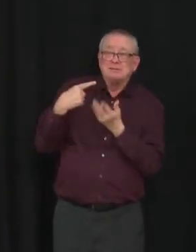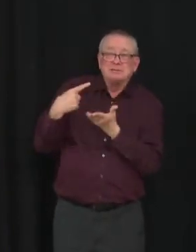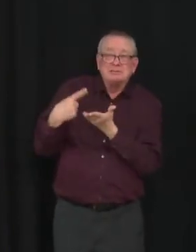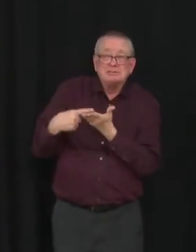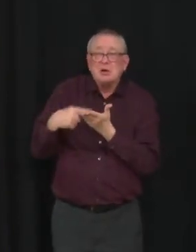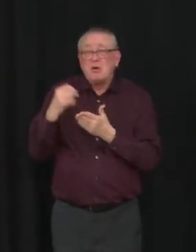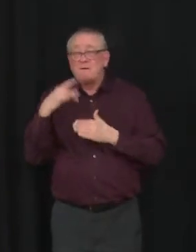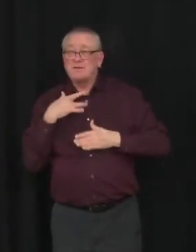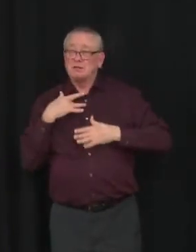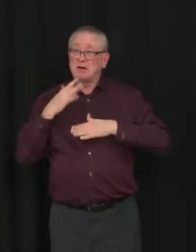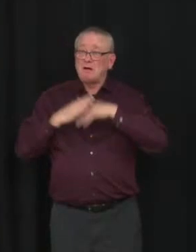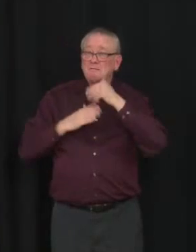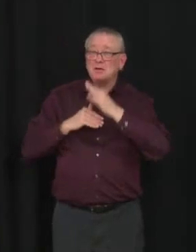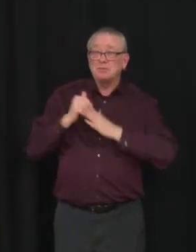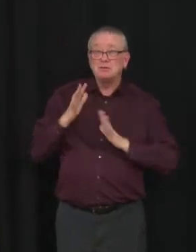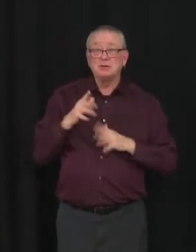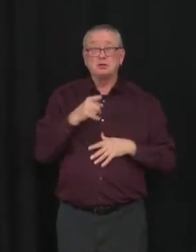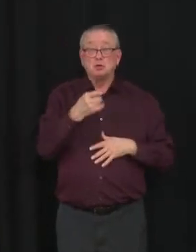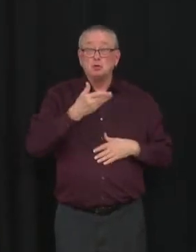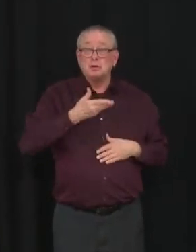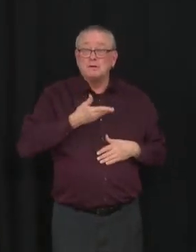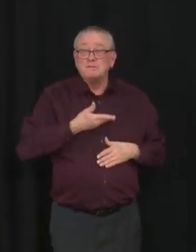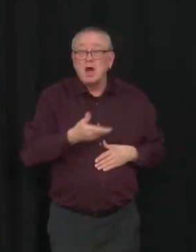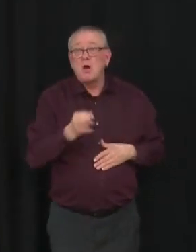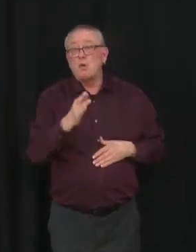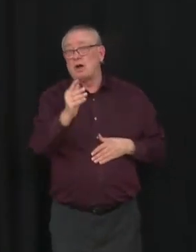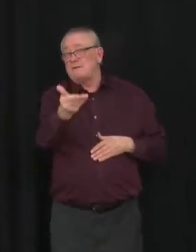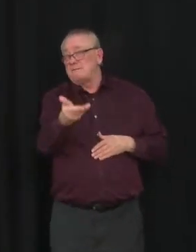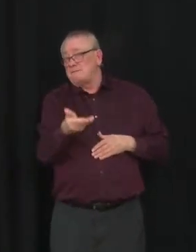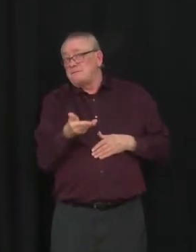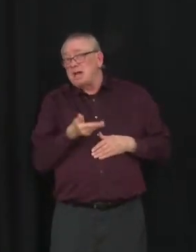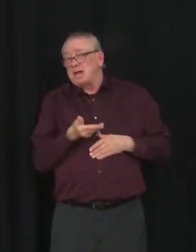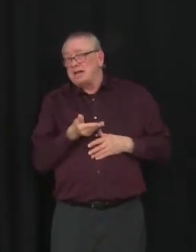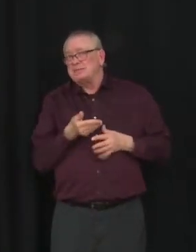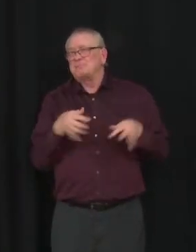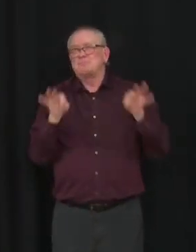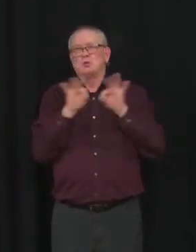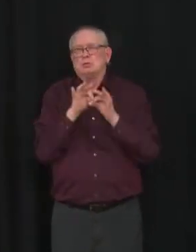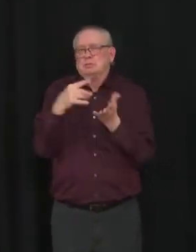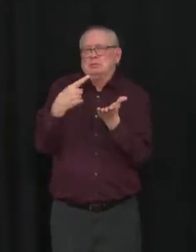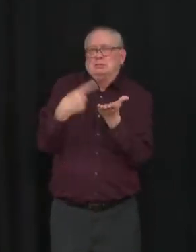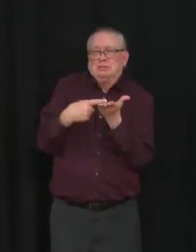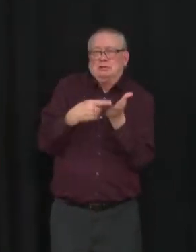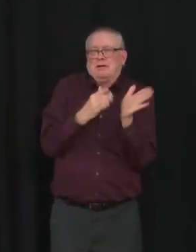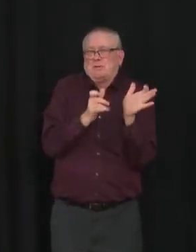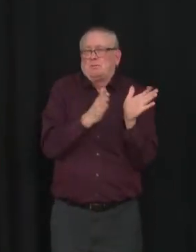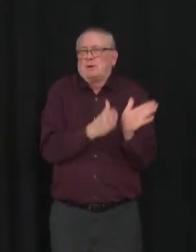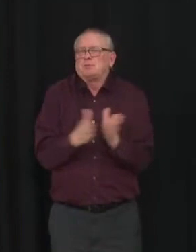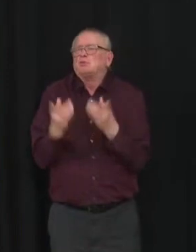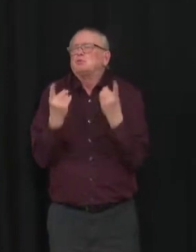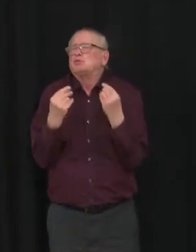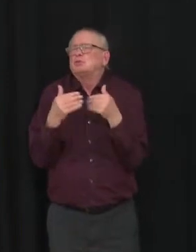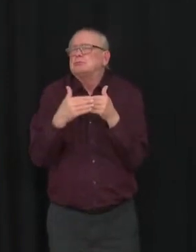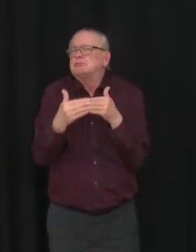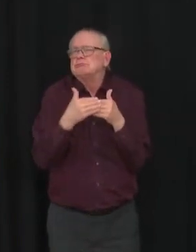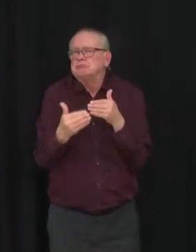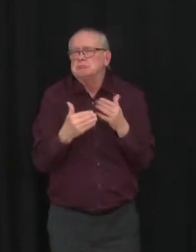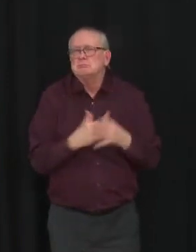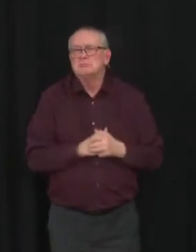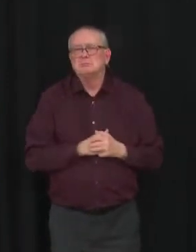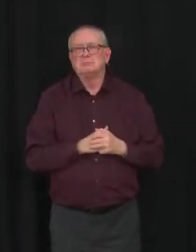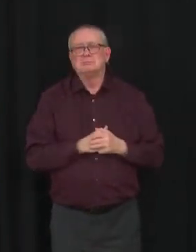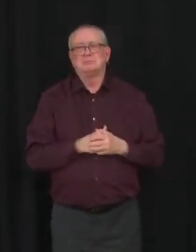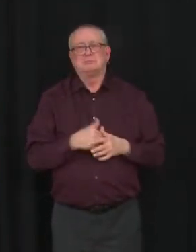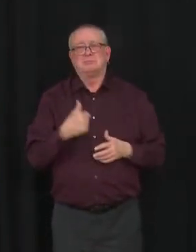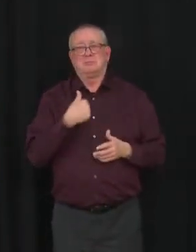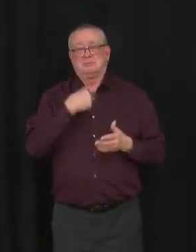or a guest, I encourage having these conversations sooner rather than later to help make planning easier. I want to be clear that I believe